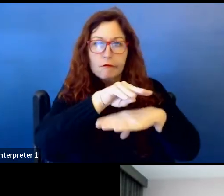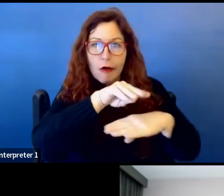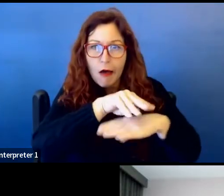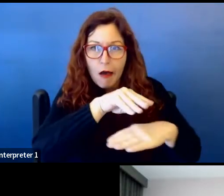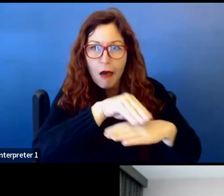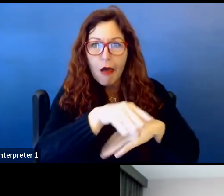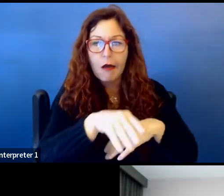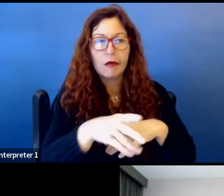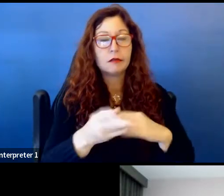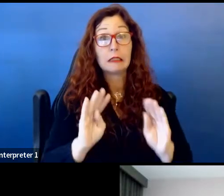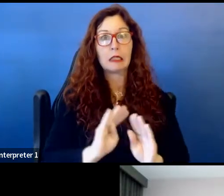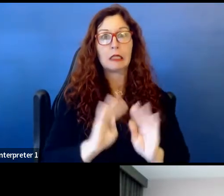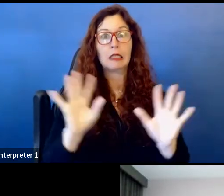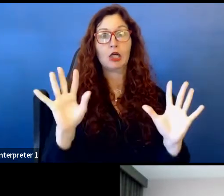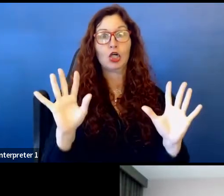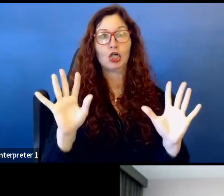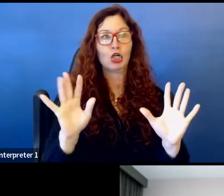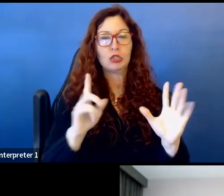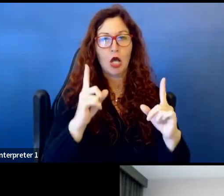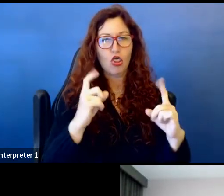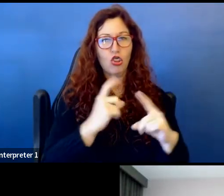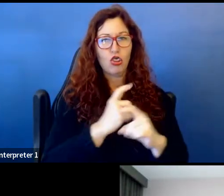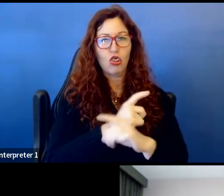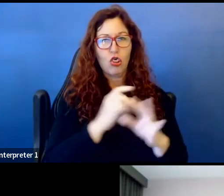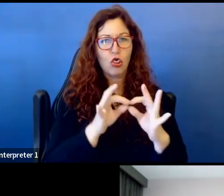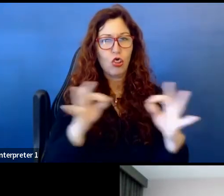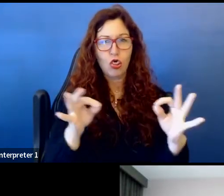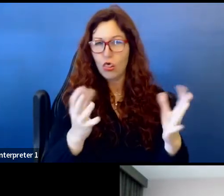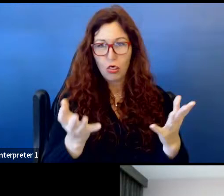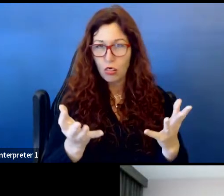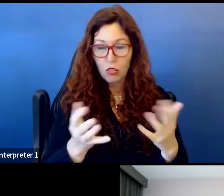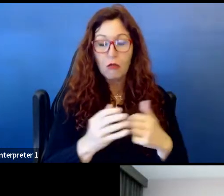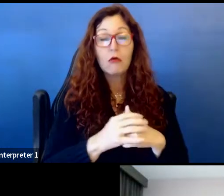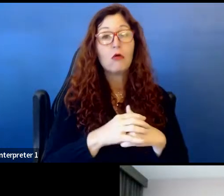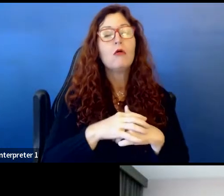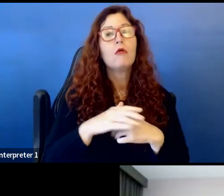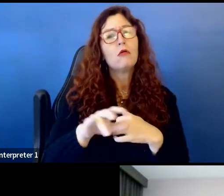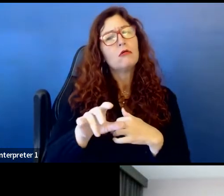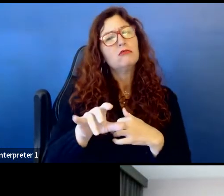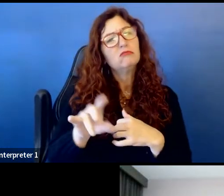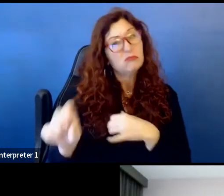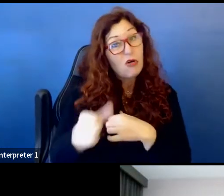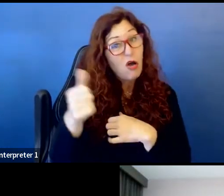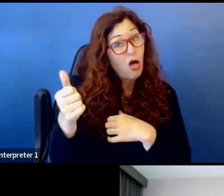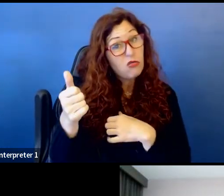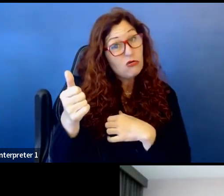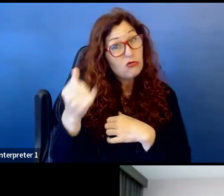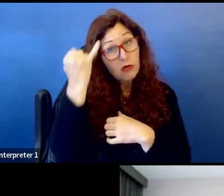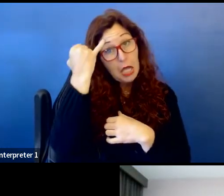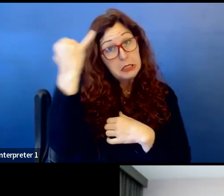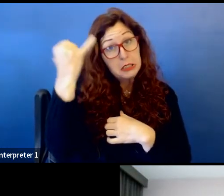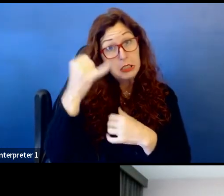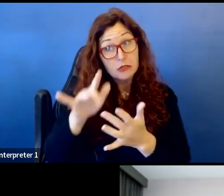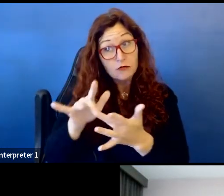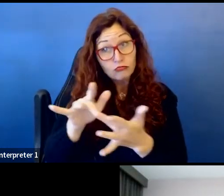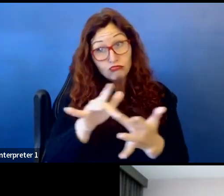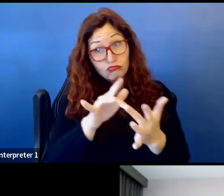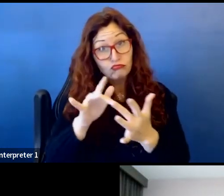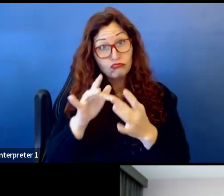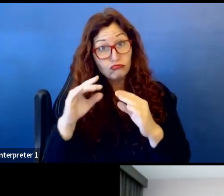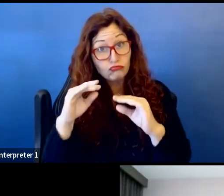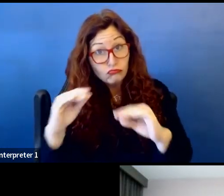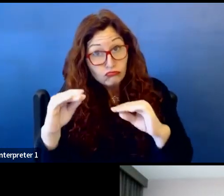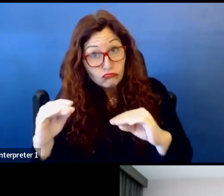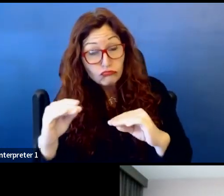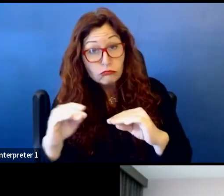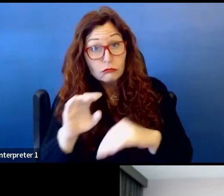plain english that could be helpful are there any other kinds of outreach and education opportunities you think the eeoc could